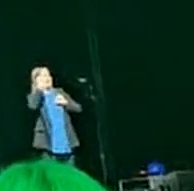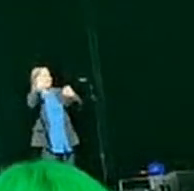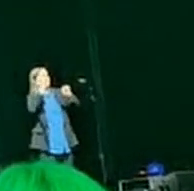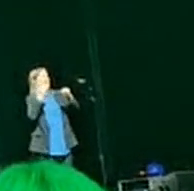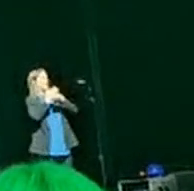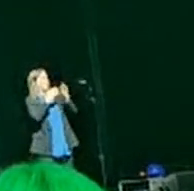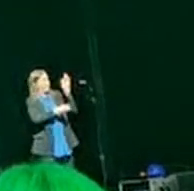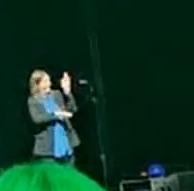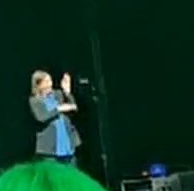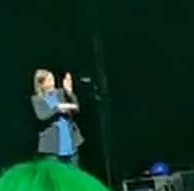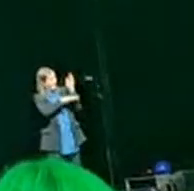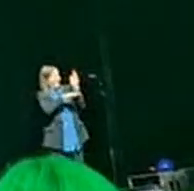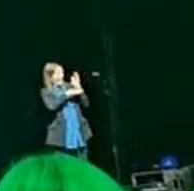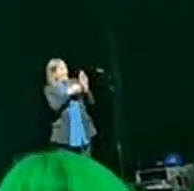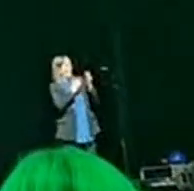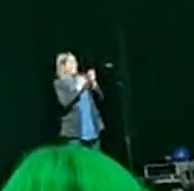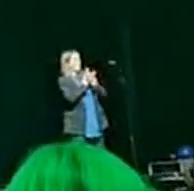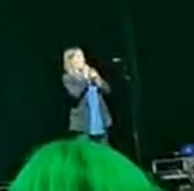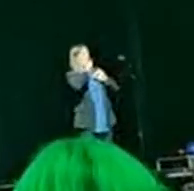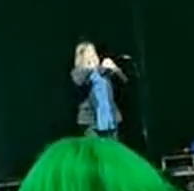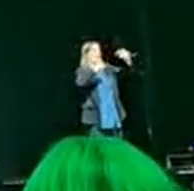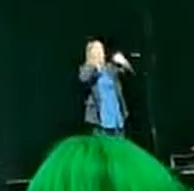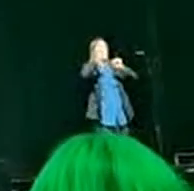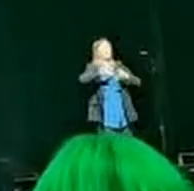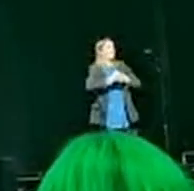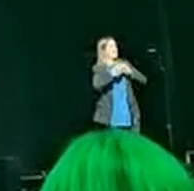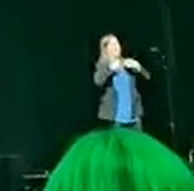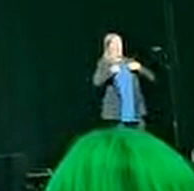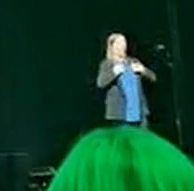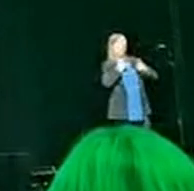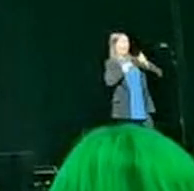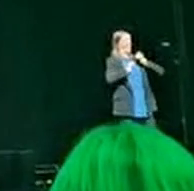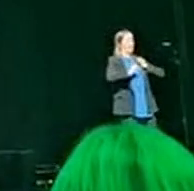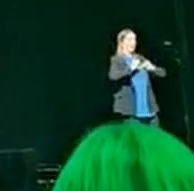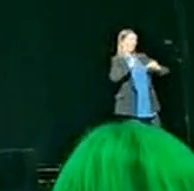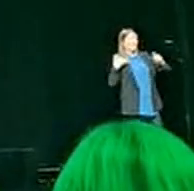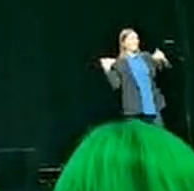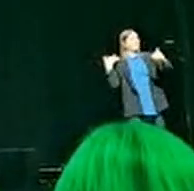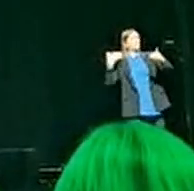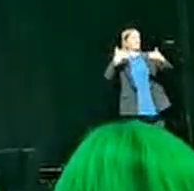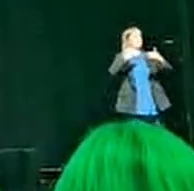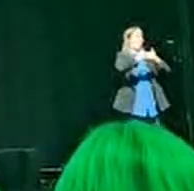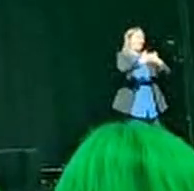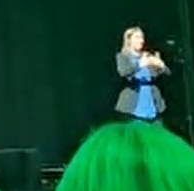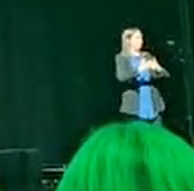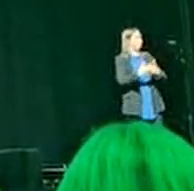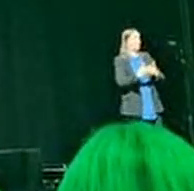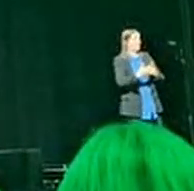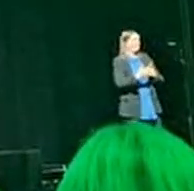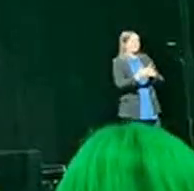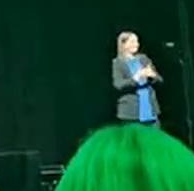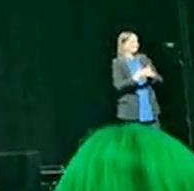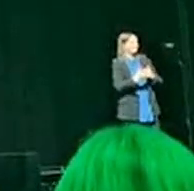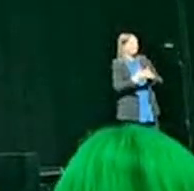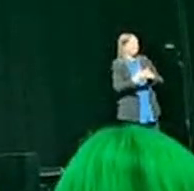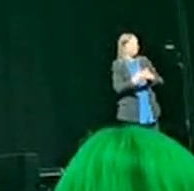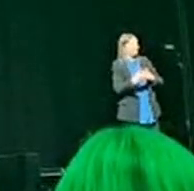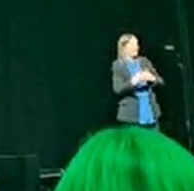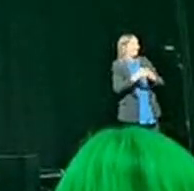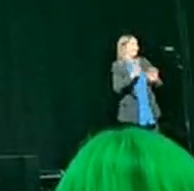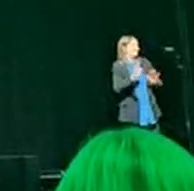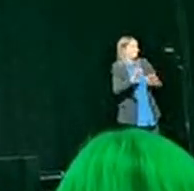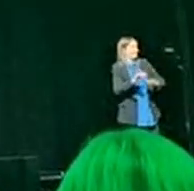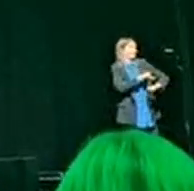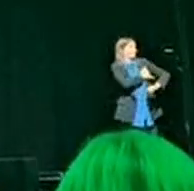careers is all about their amazing creativity. You know, I'm so good, I've come so far. Bullshit.